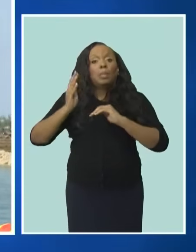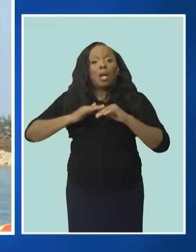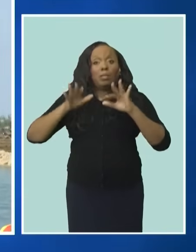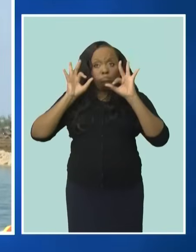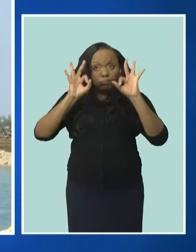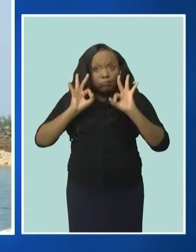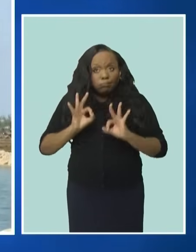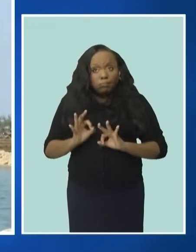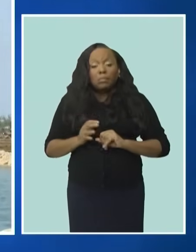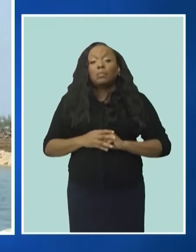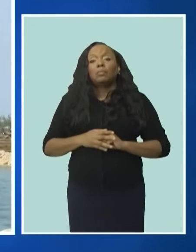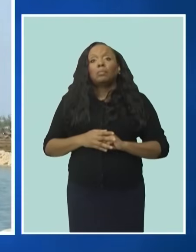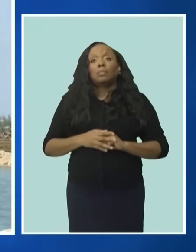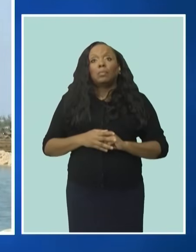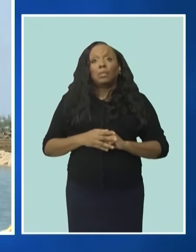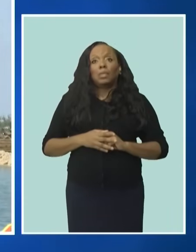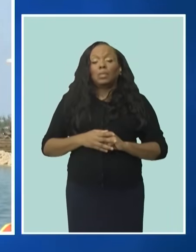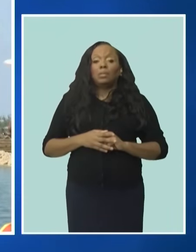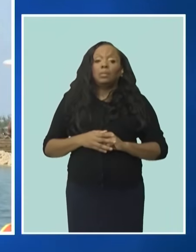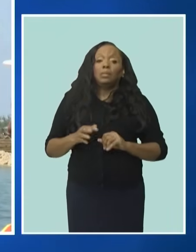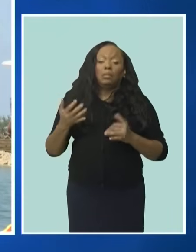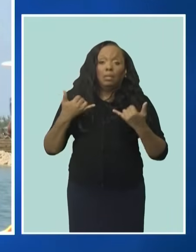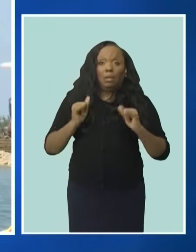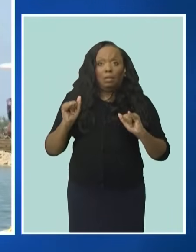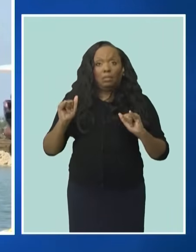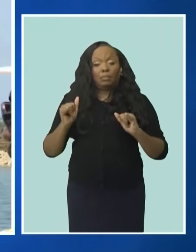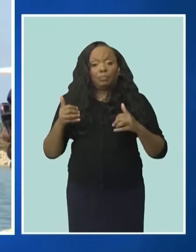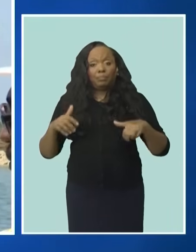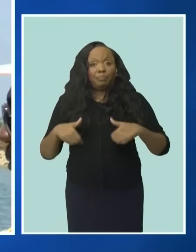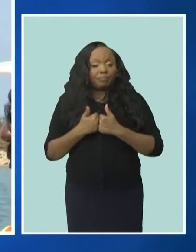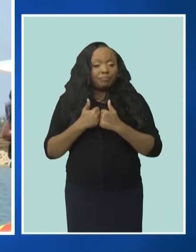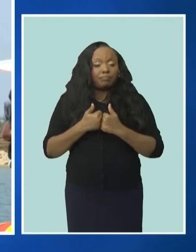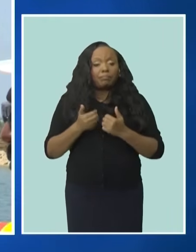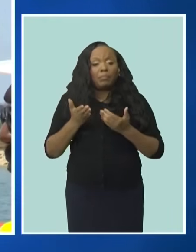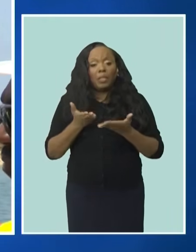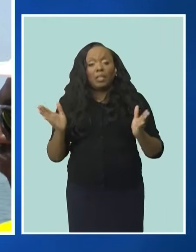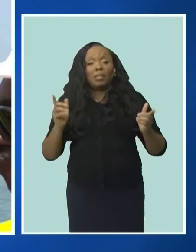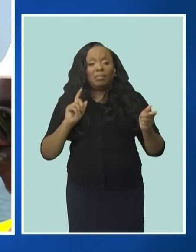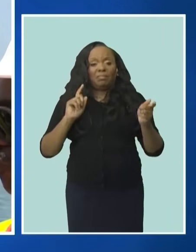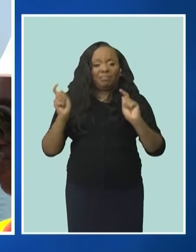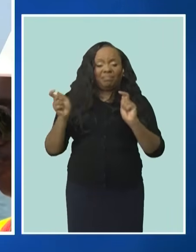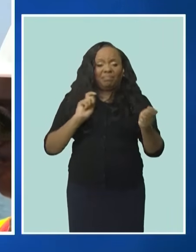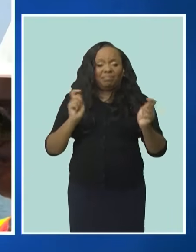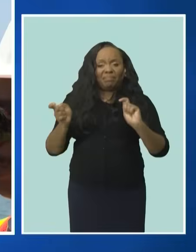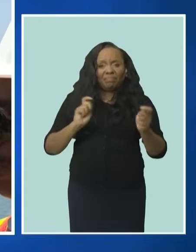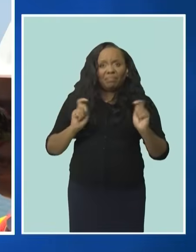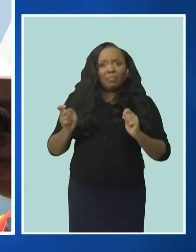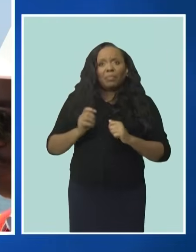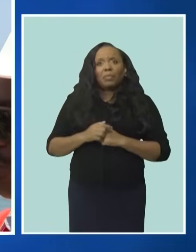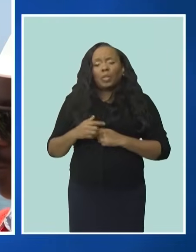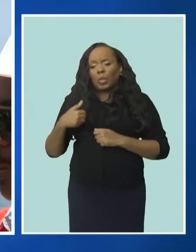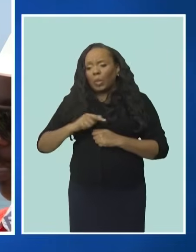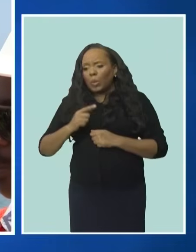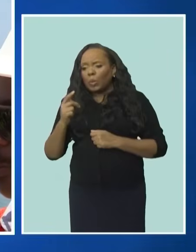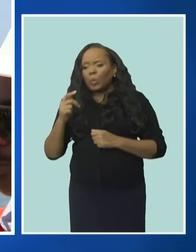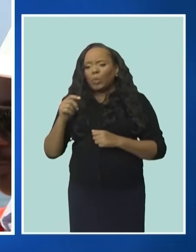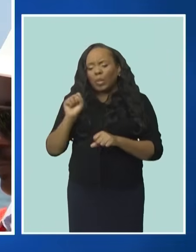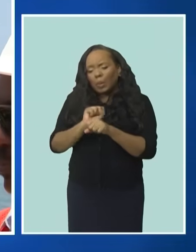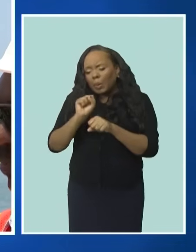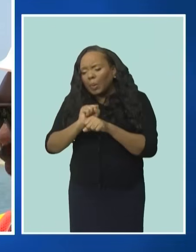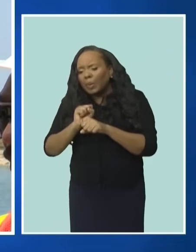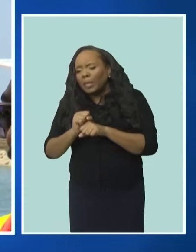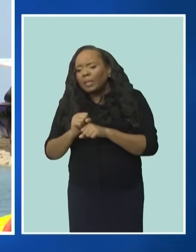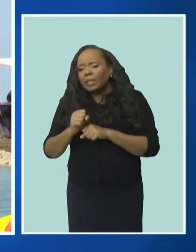designs. That has been a challenge, because as you would imagine, things change as we discover damage that may not have